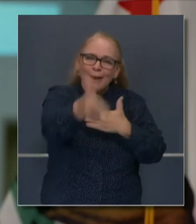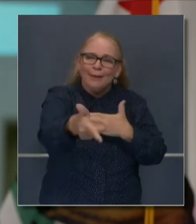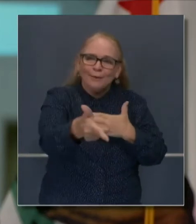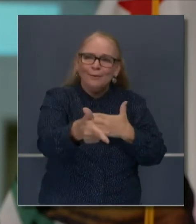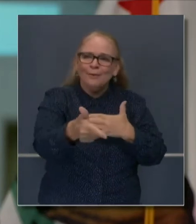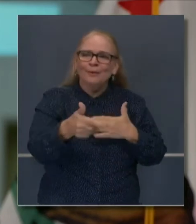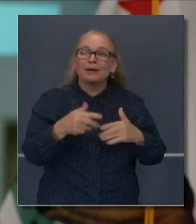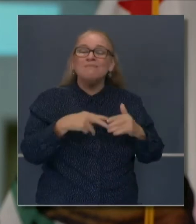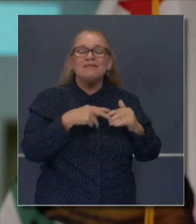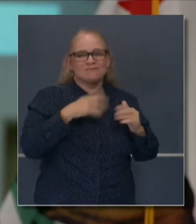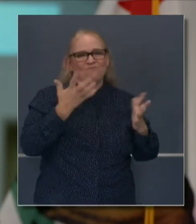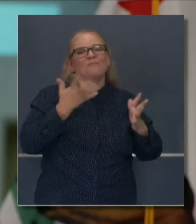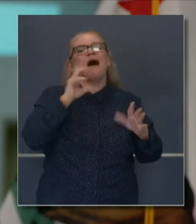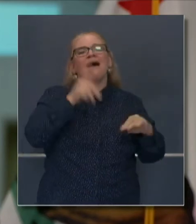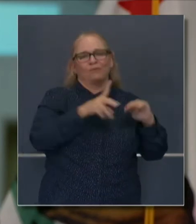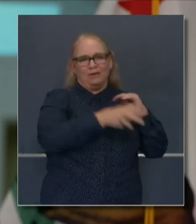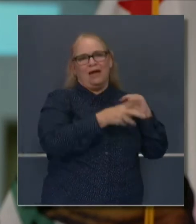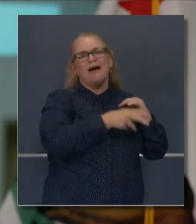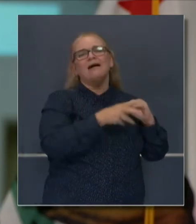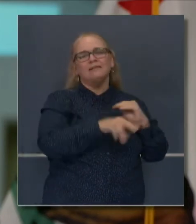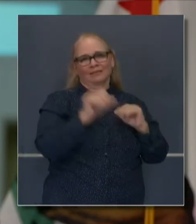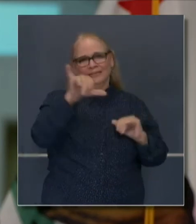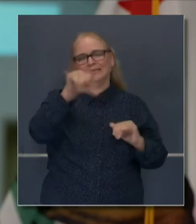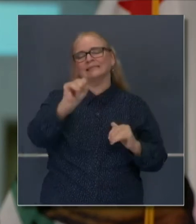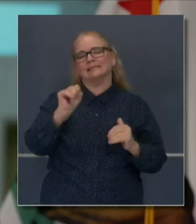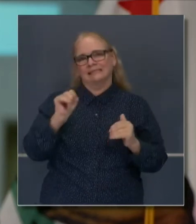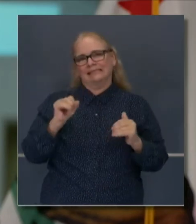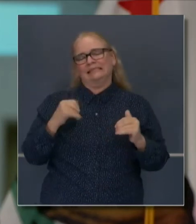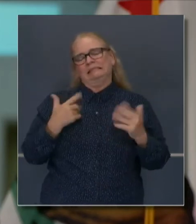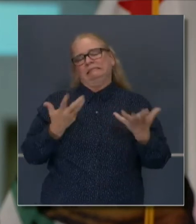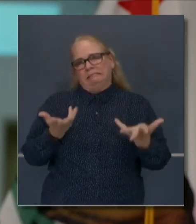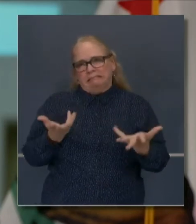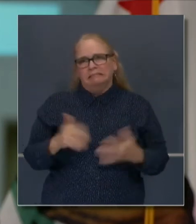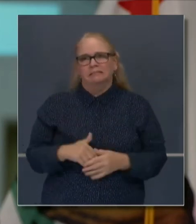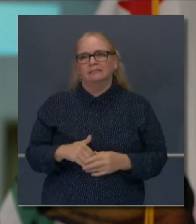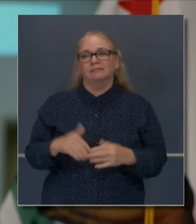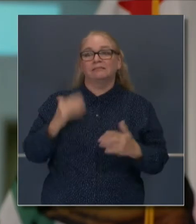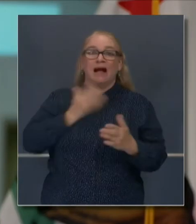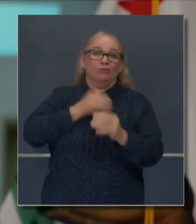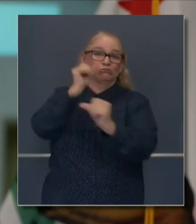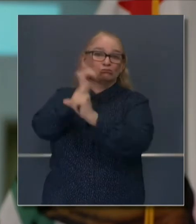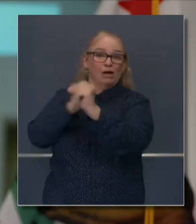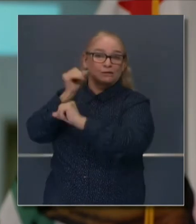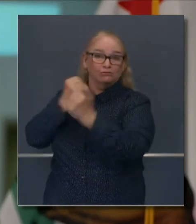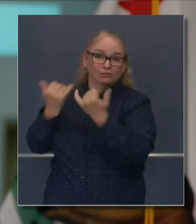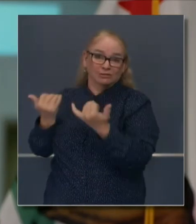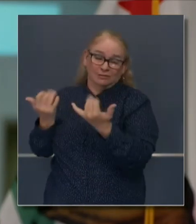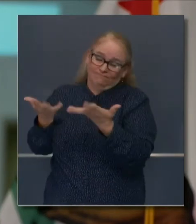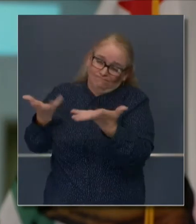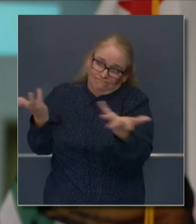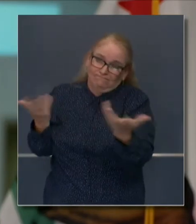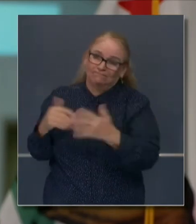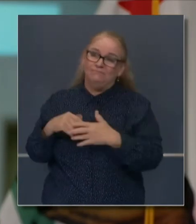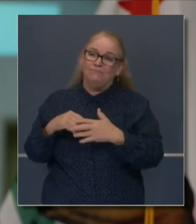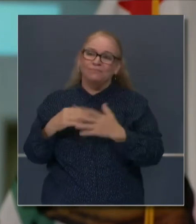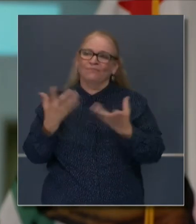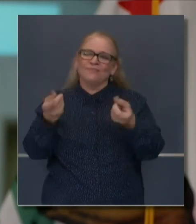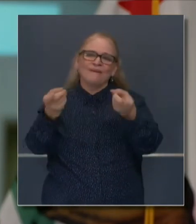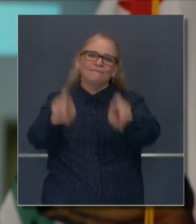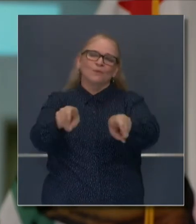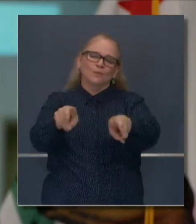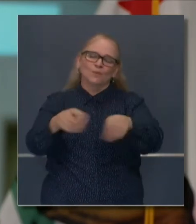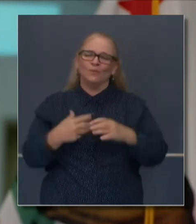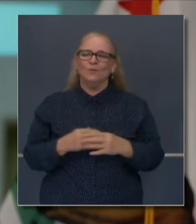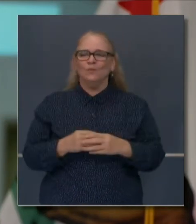effect. I believe the strategy was a prudent one. I believe the strategy was one broadly shared by both